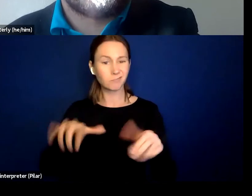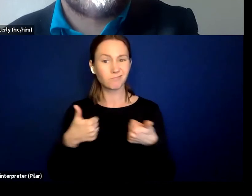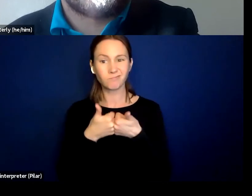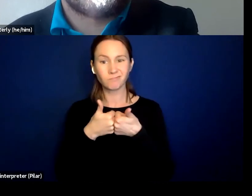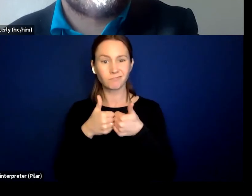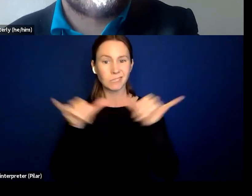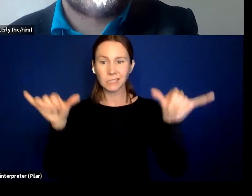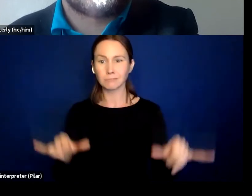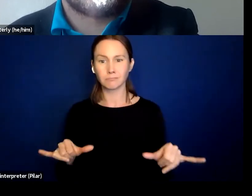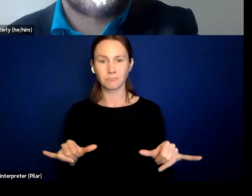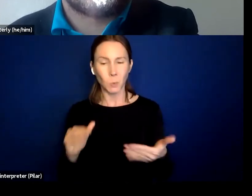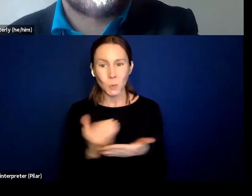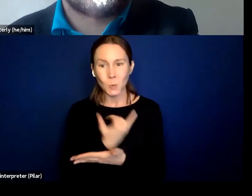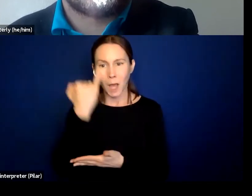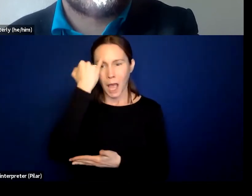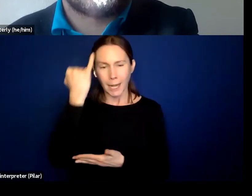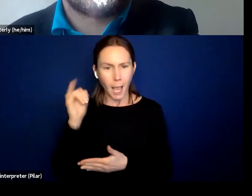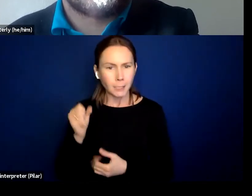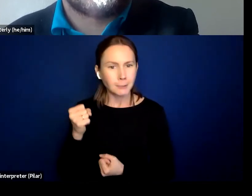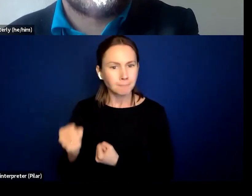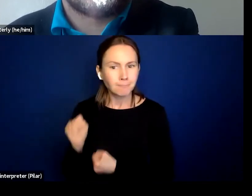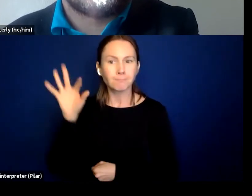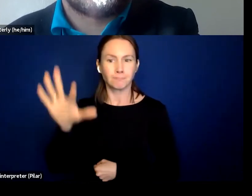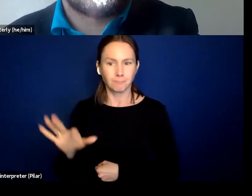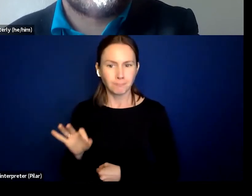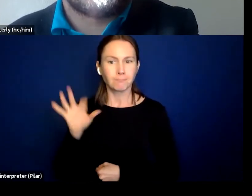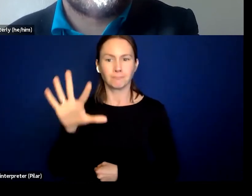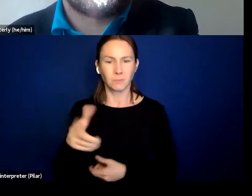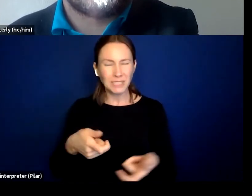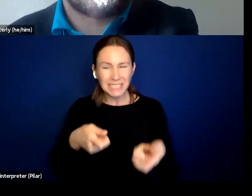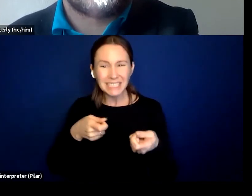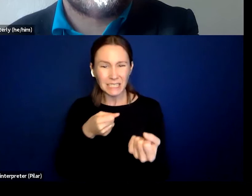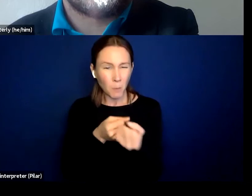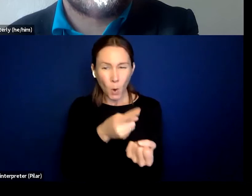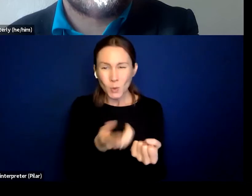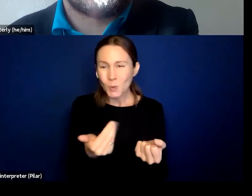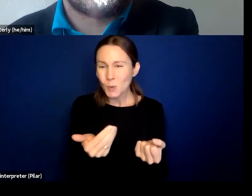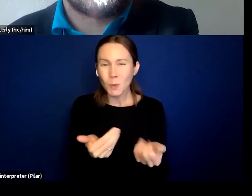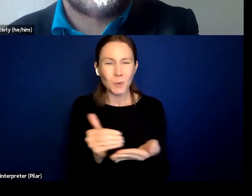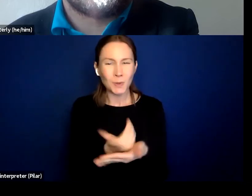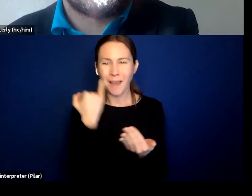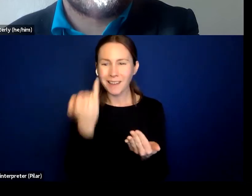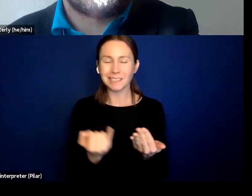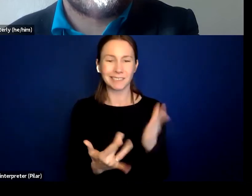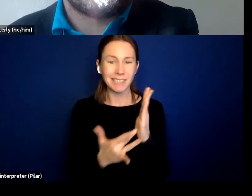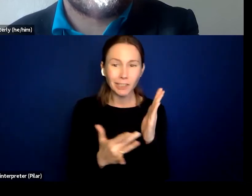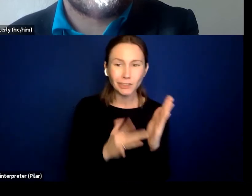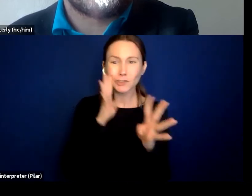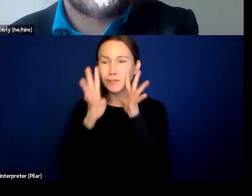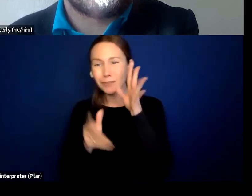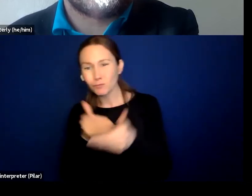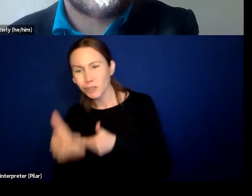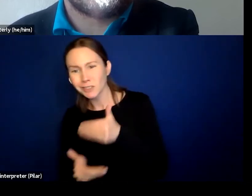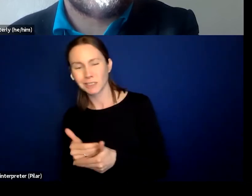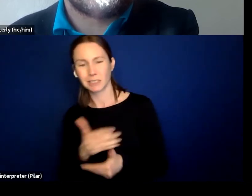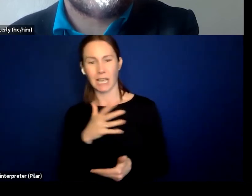ideas, to sort of support people to introduce new ideas, ways of thinking, technologies, creative processes, and